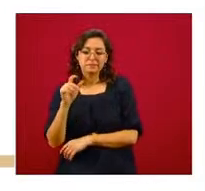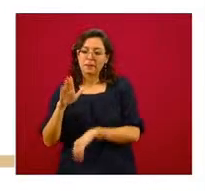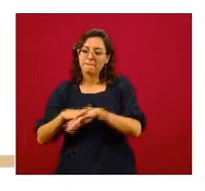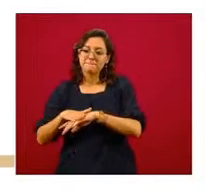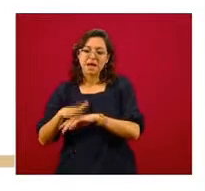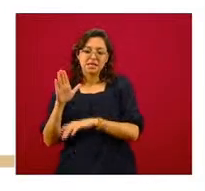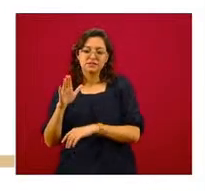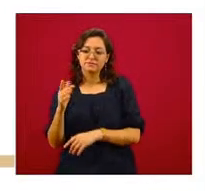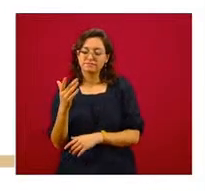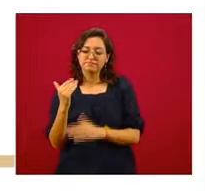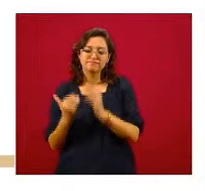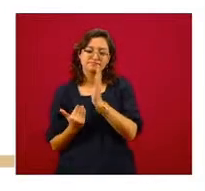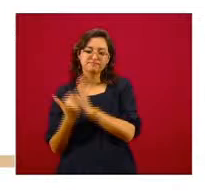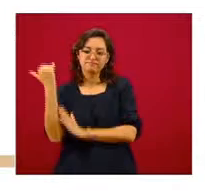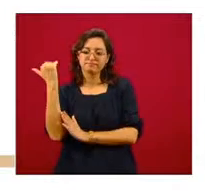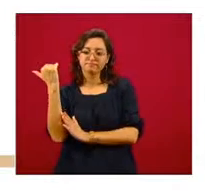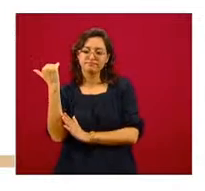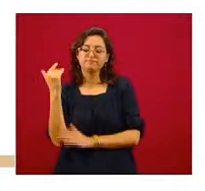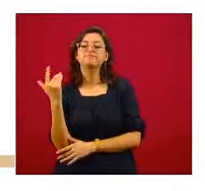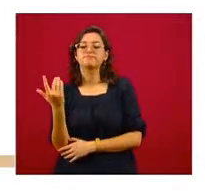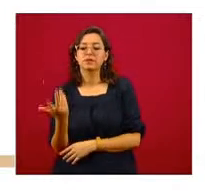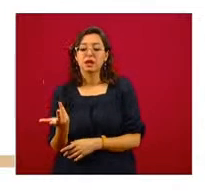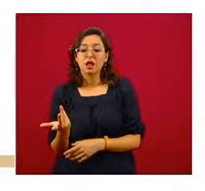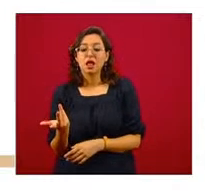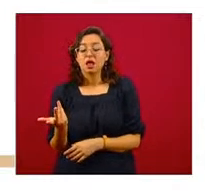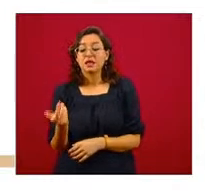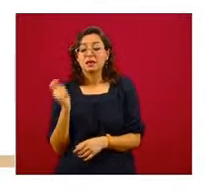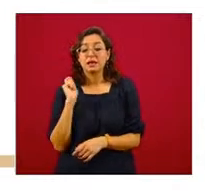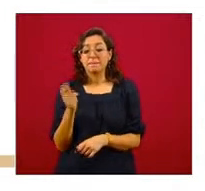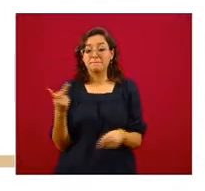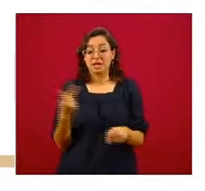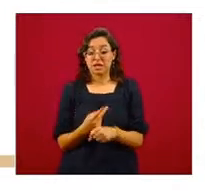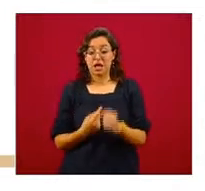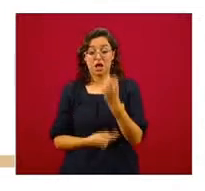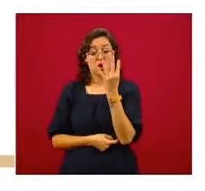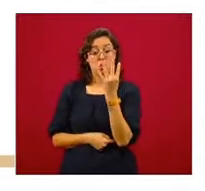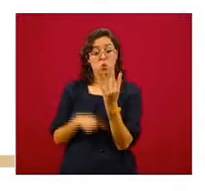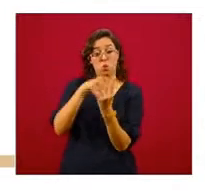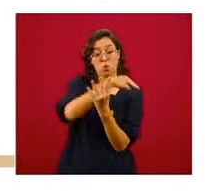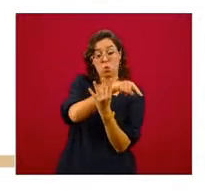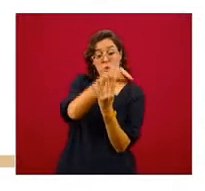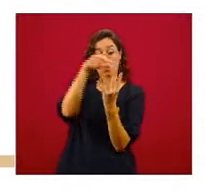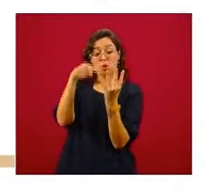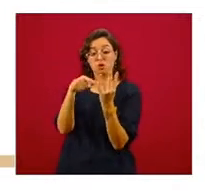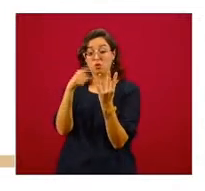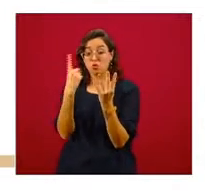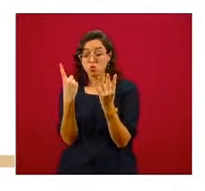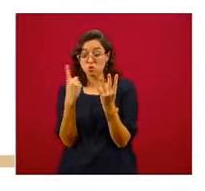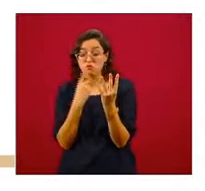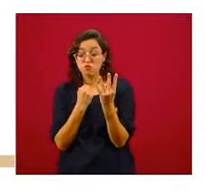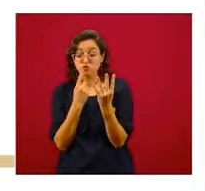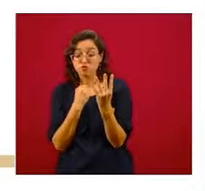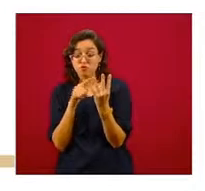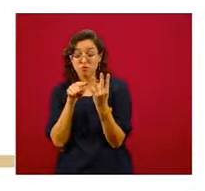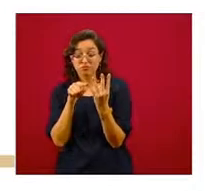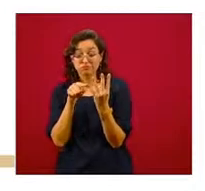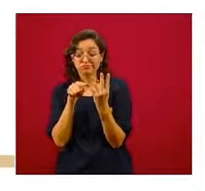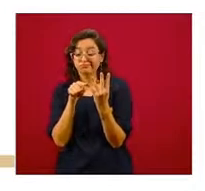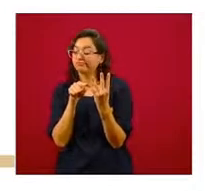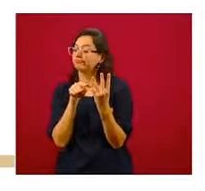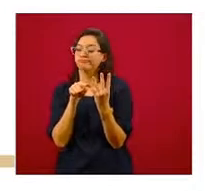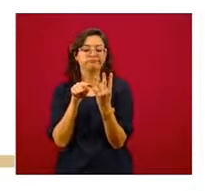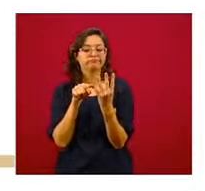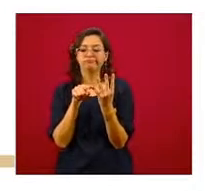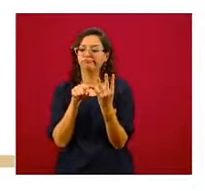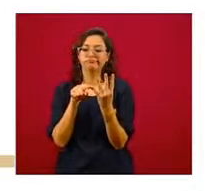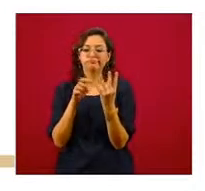So there's top caution because we're only taking the red indicator into account. So if one